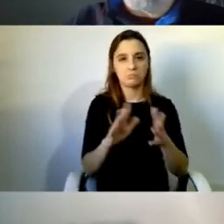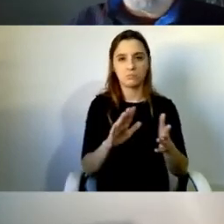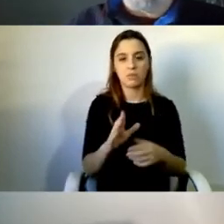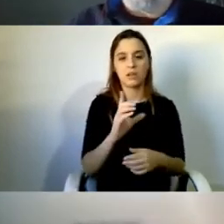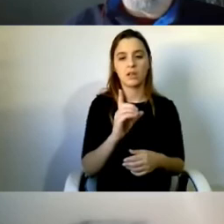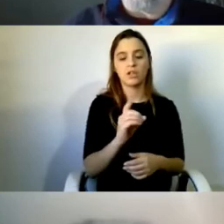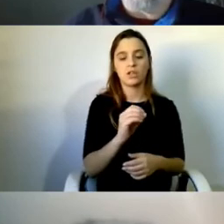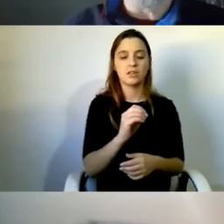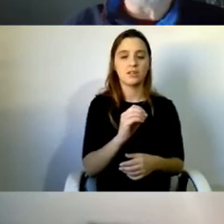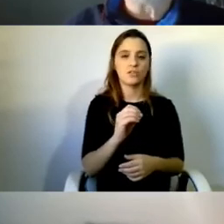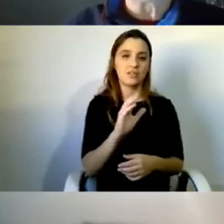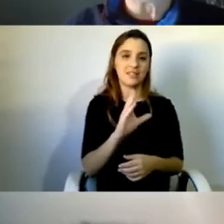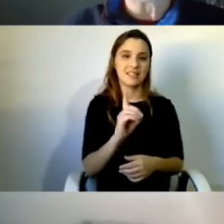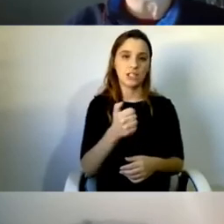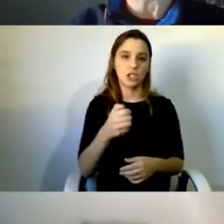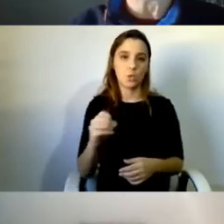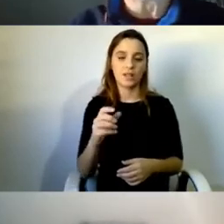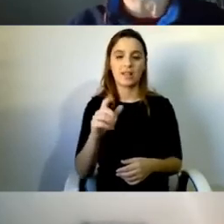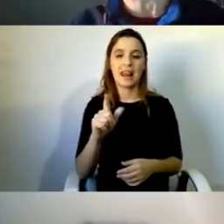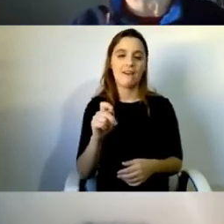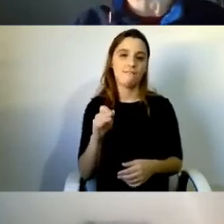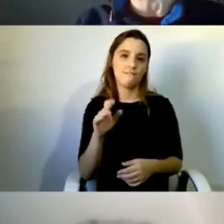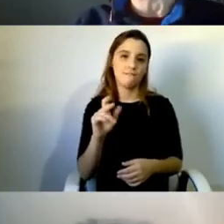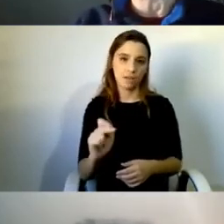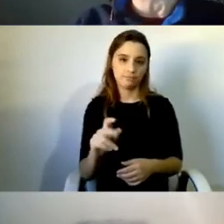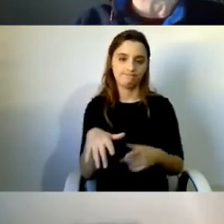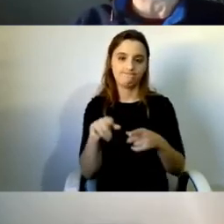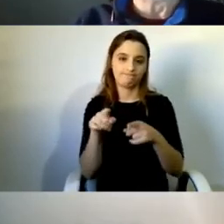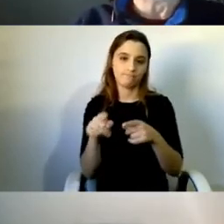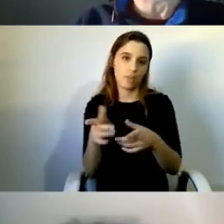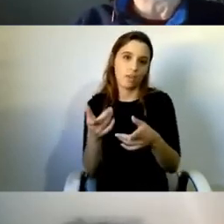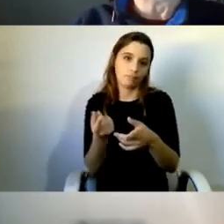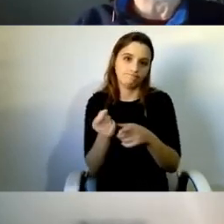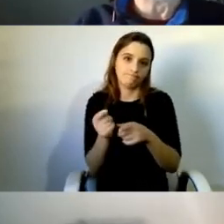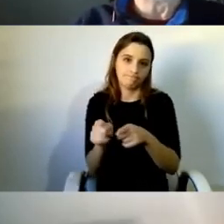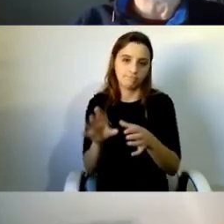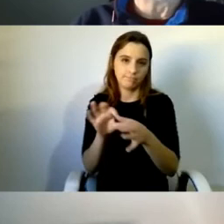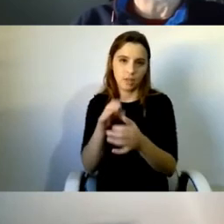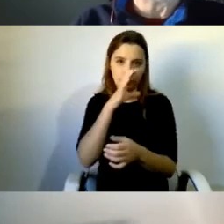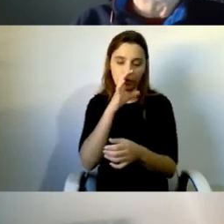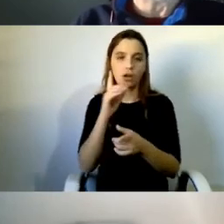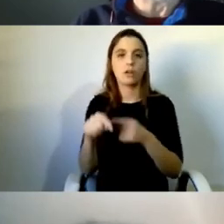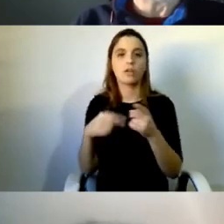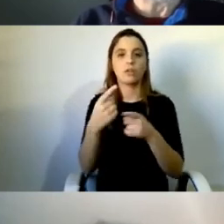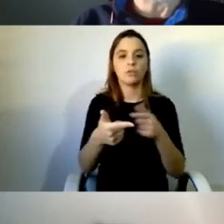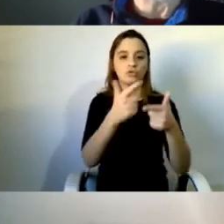two, which is divided by 22 working days a